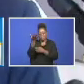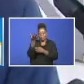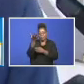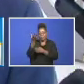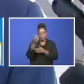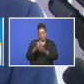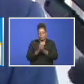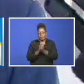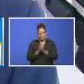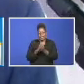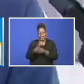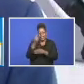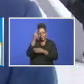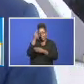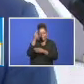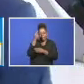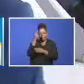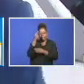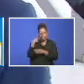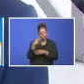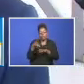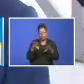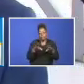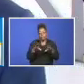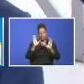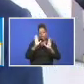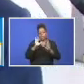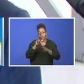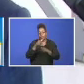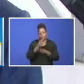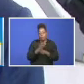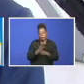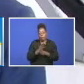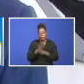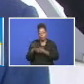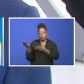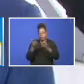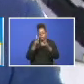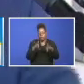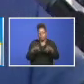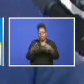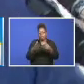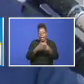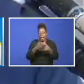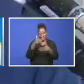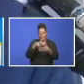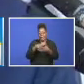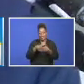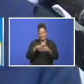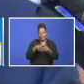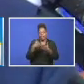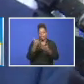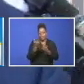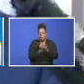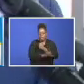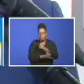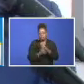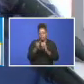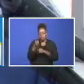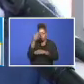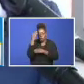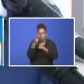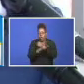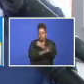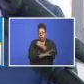hay. I think it has done an excellent job of bringing persons back in the country. And you know what our foreign visitors are saying? They